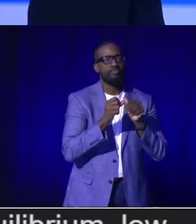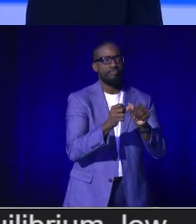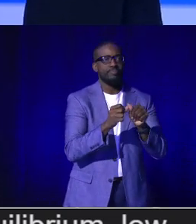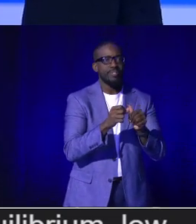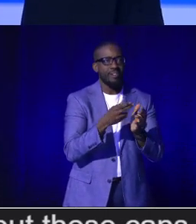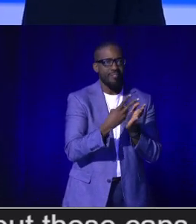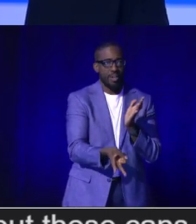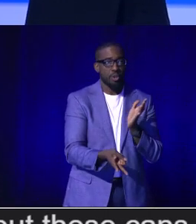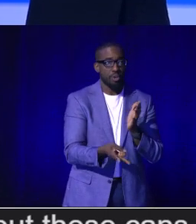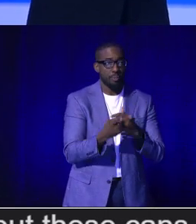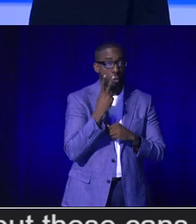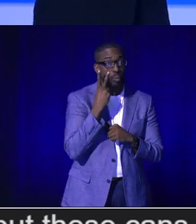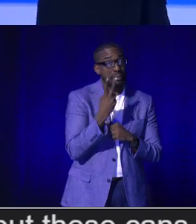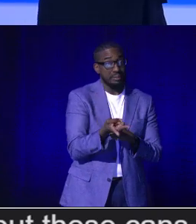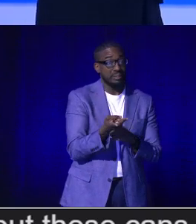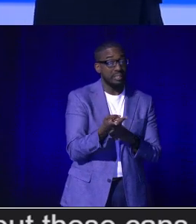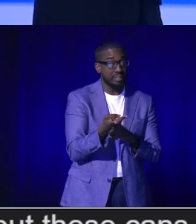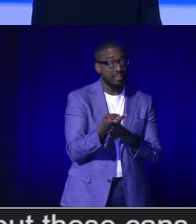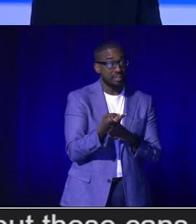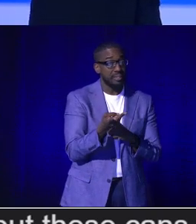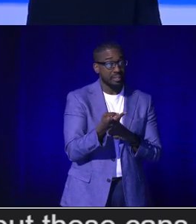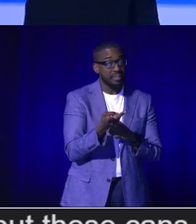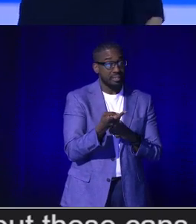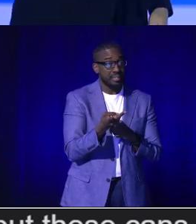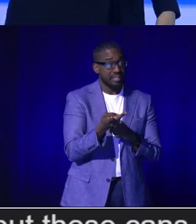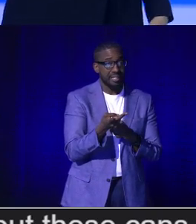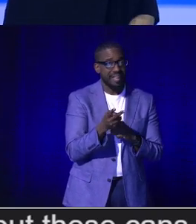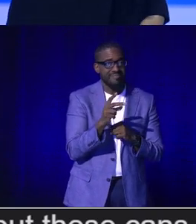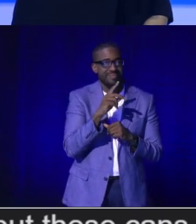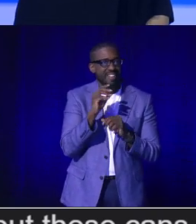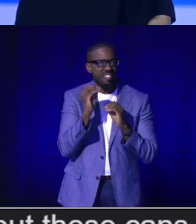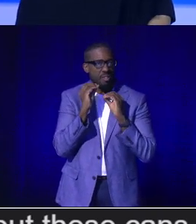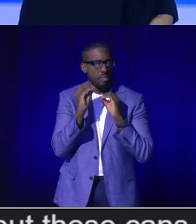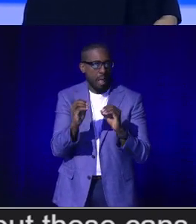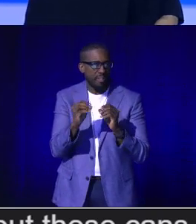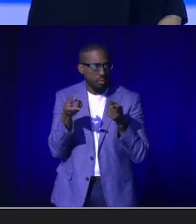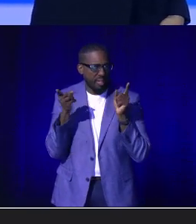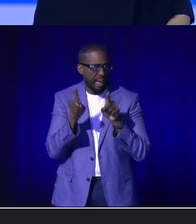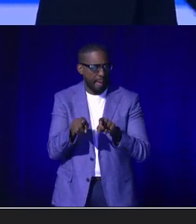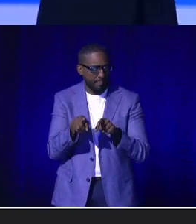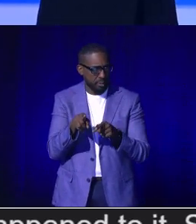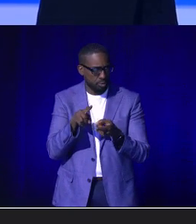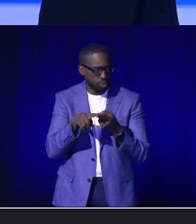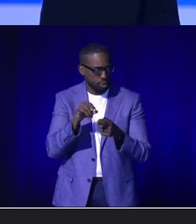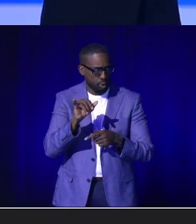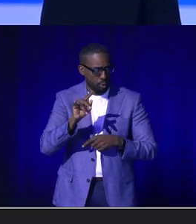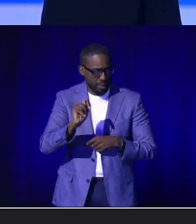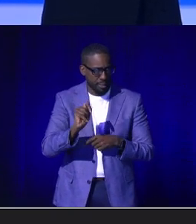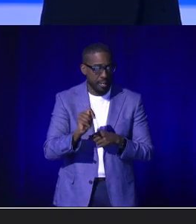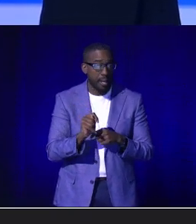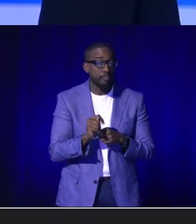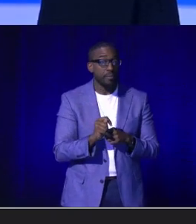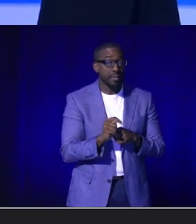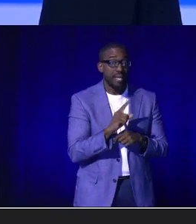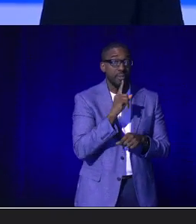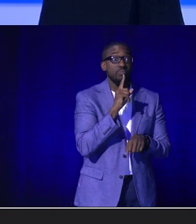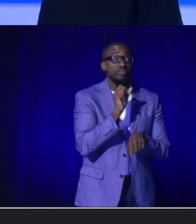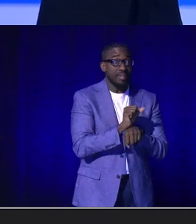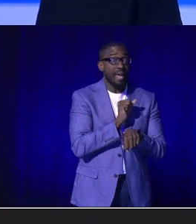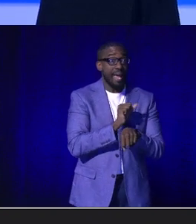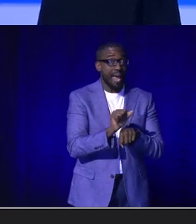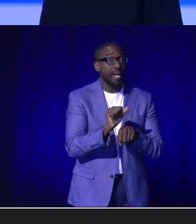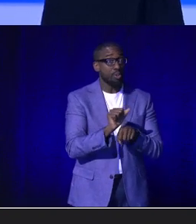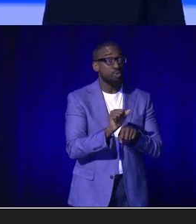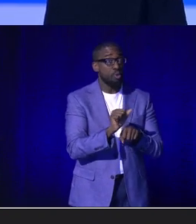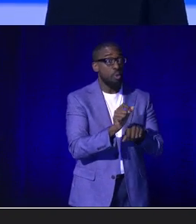at ambient condition looks like nothing has really happened to it. So we can imagine that these actual manifestations of the failure